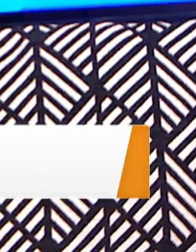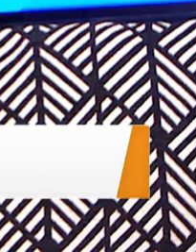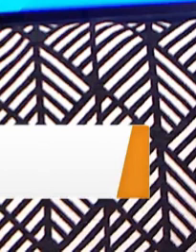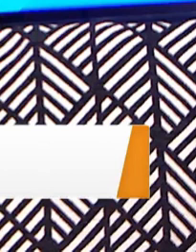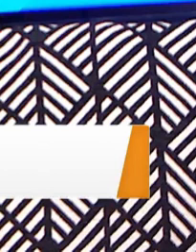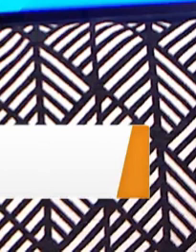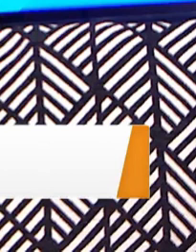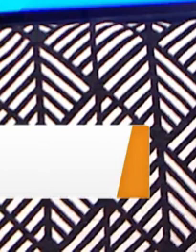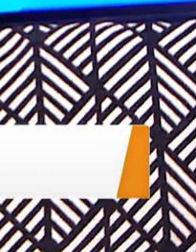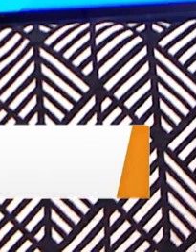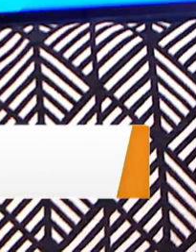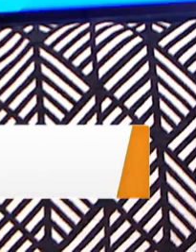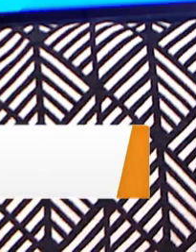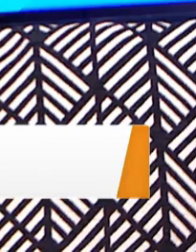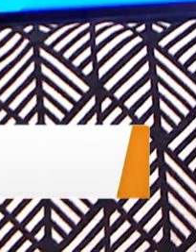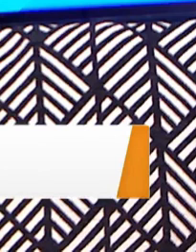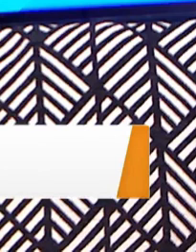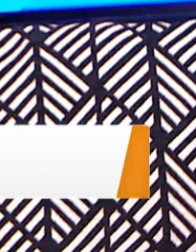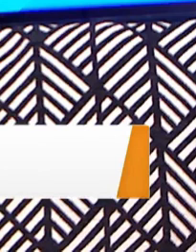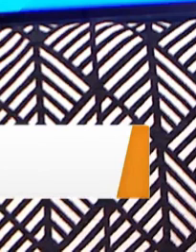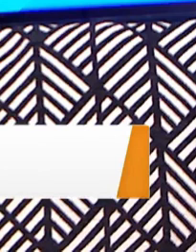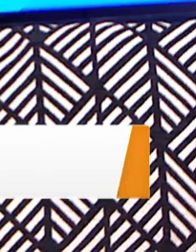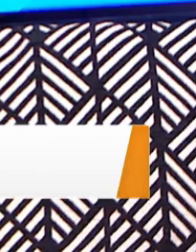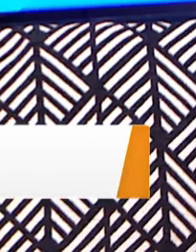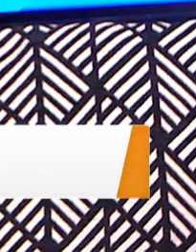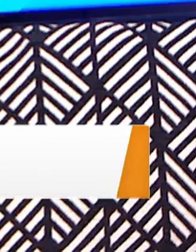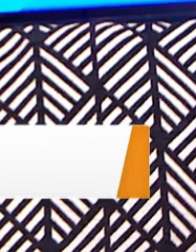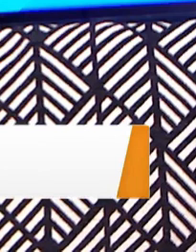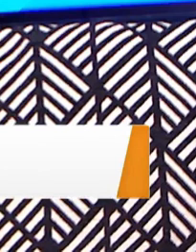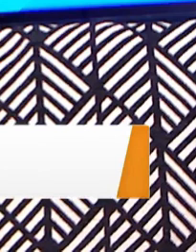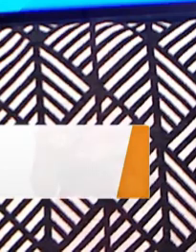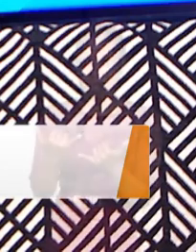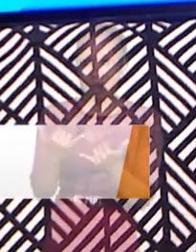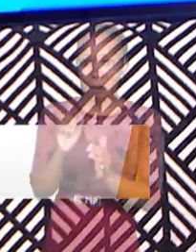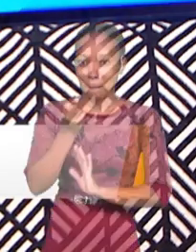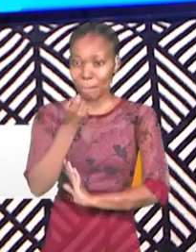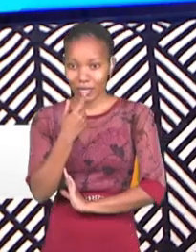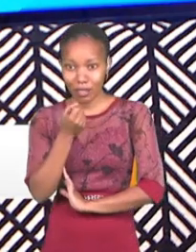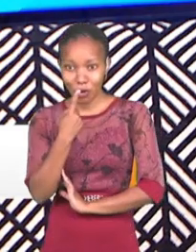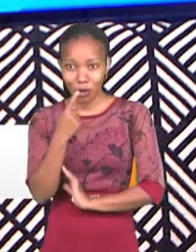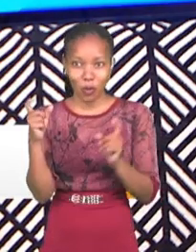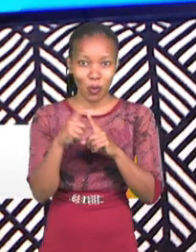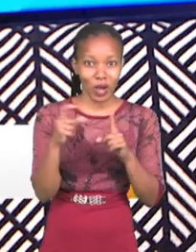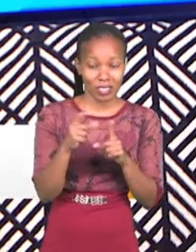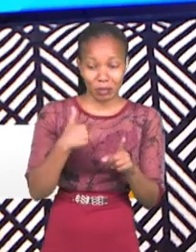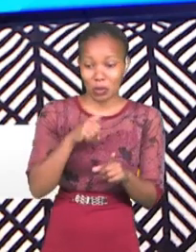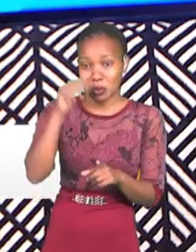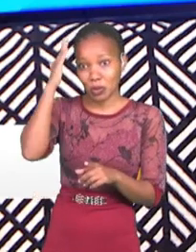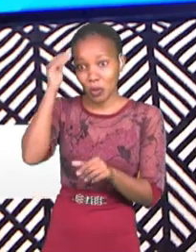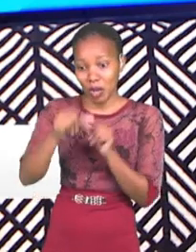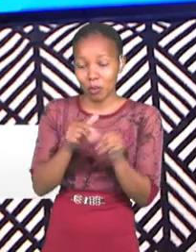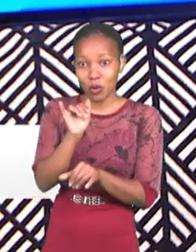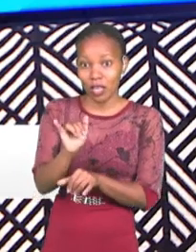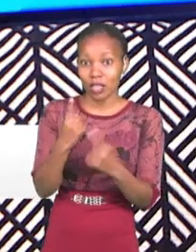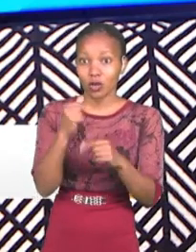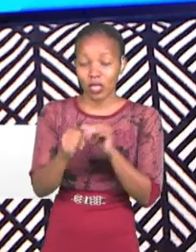more about the pediatrics, misconception about what is happening. Now, some medical terms like neonates, wow, we didn't know about them. He'll be talking to us